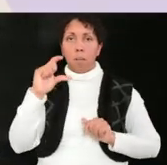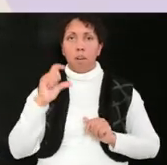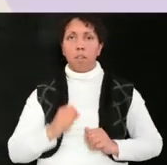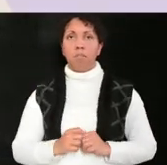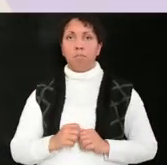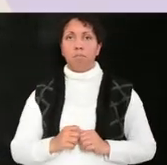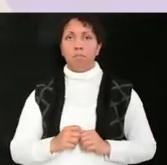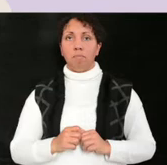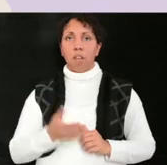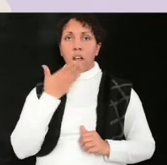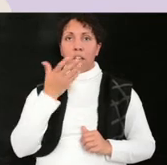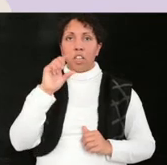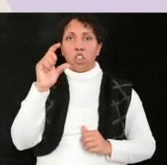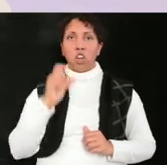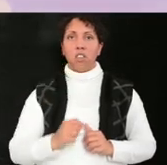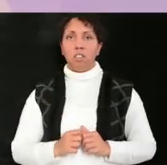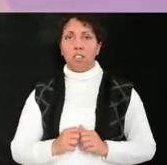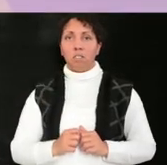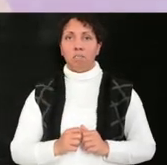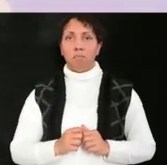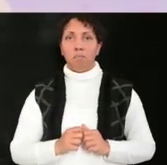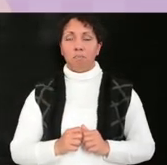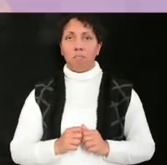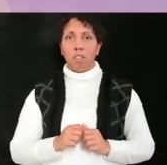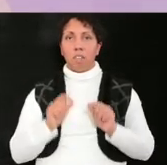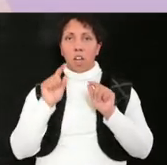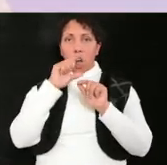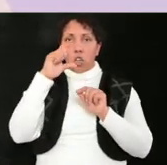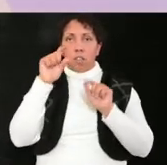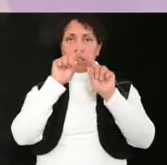That's great. Thanks, Colin.